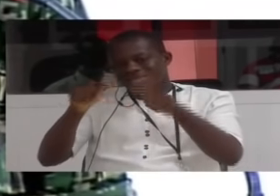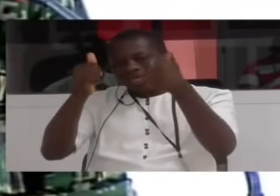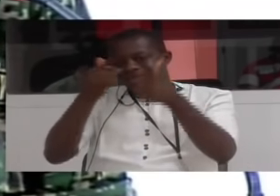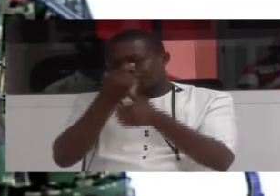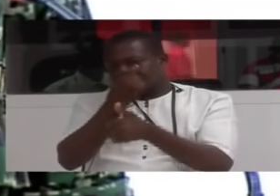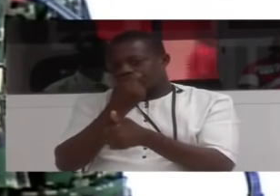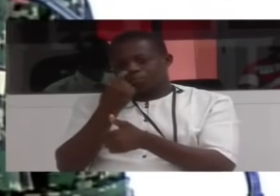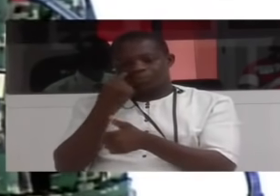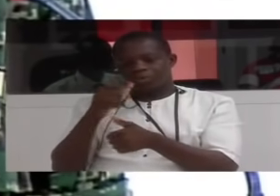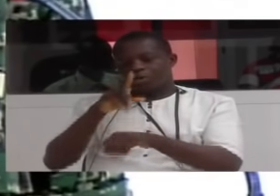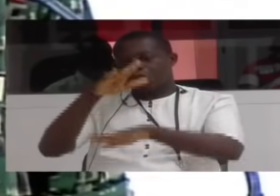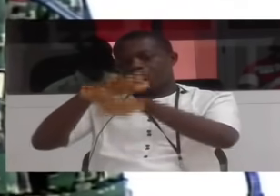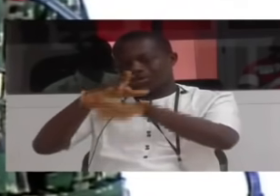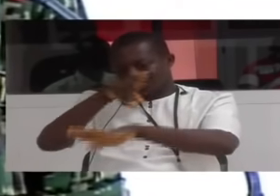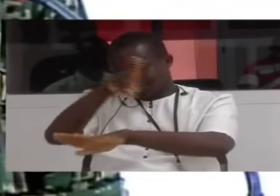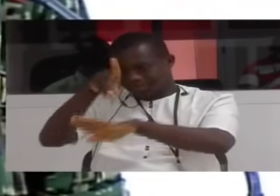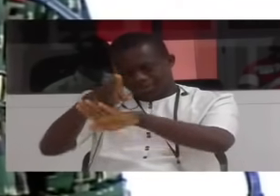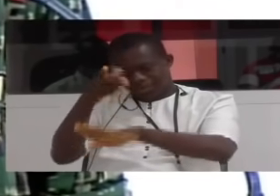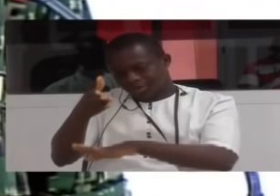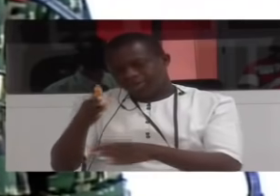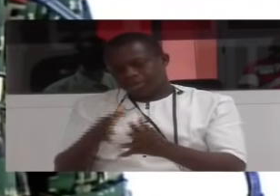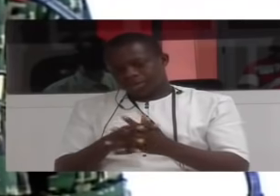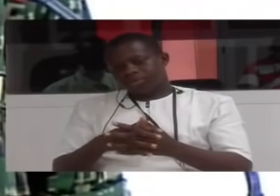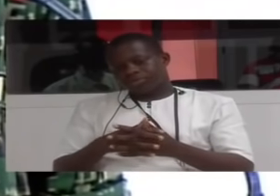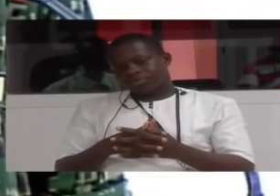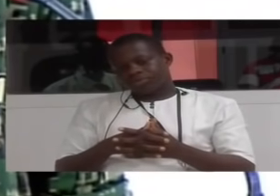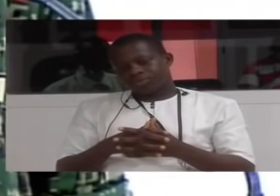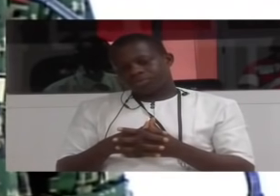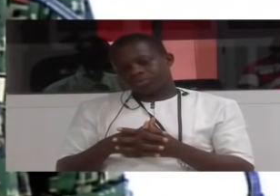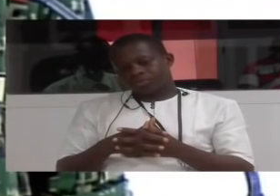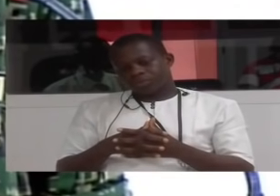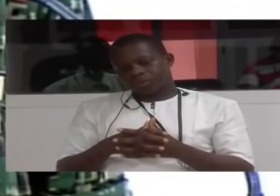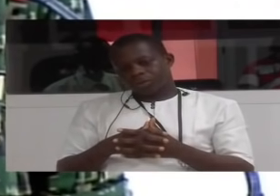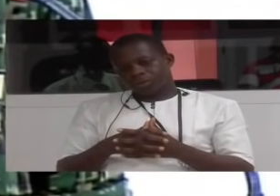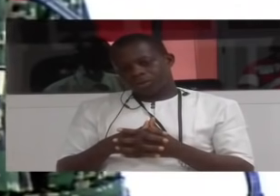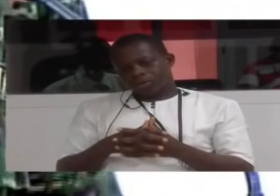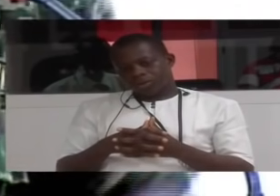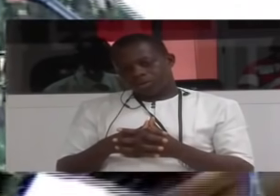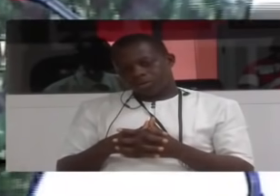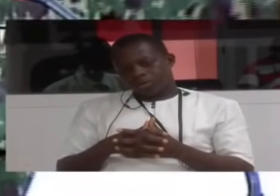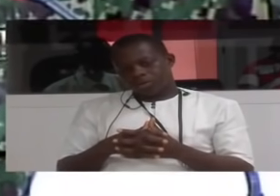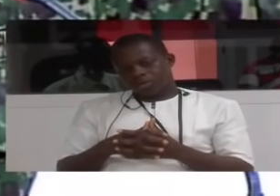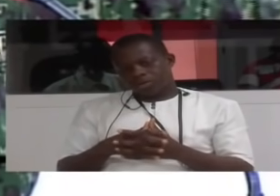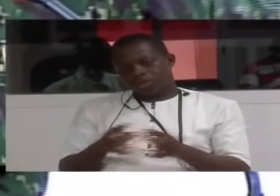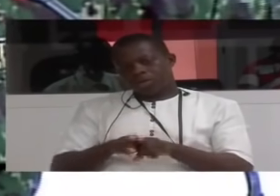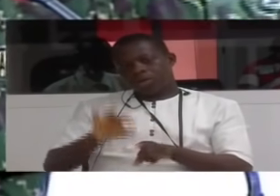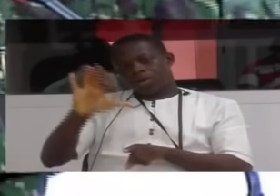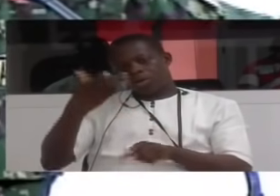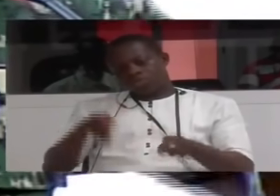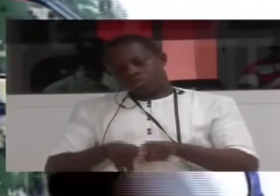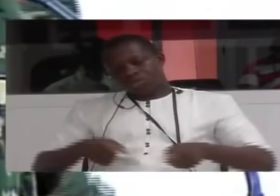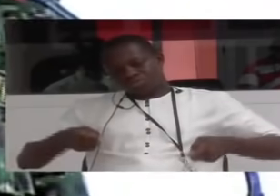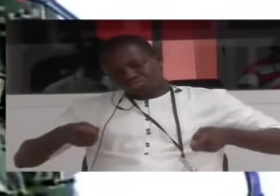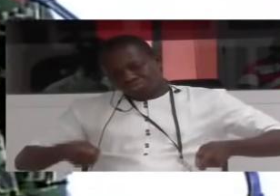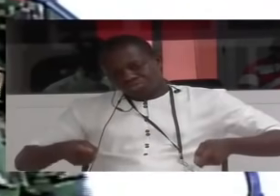What made me so sympathetic at that place until I shed tears? Mungi ñew mu ngi doxé ñaari